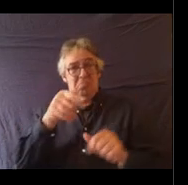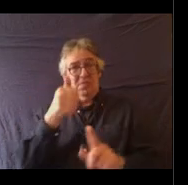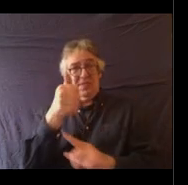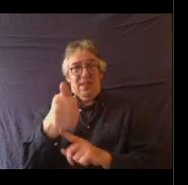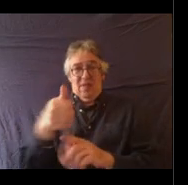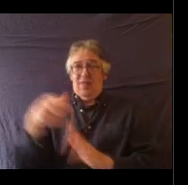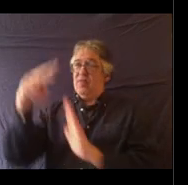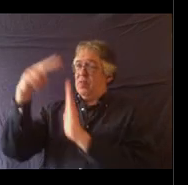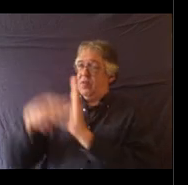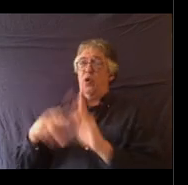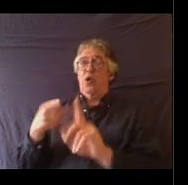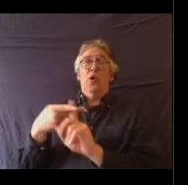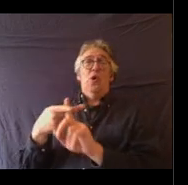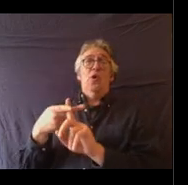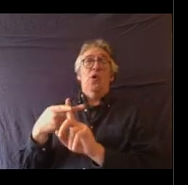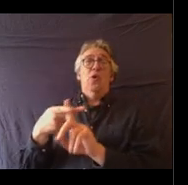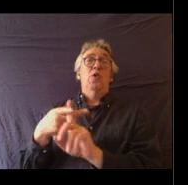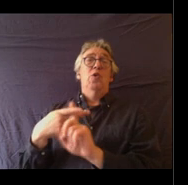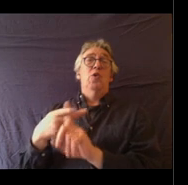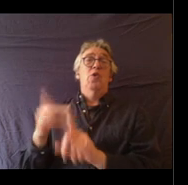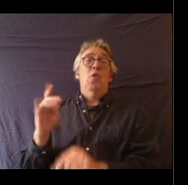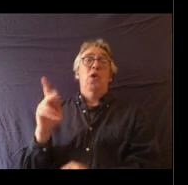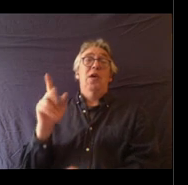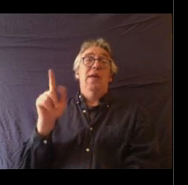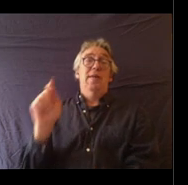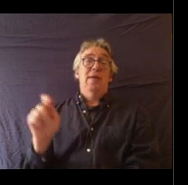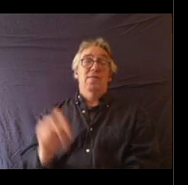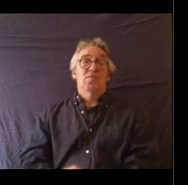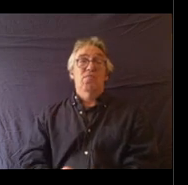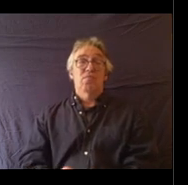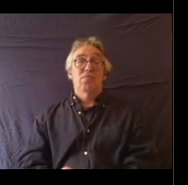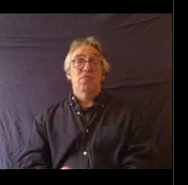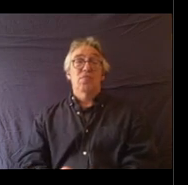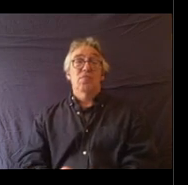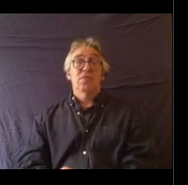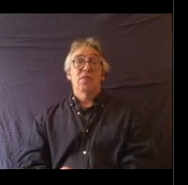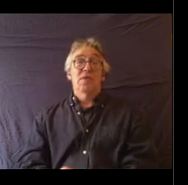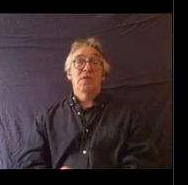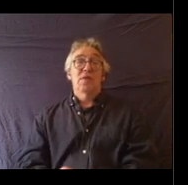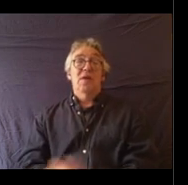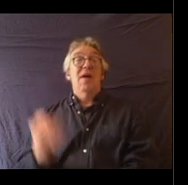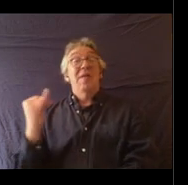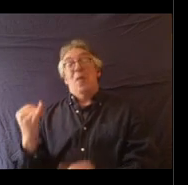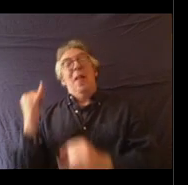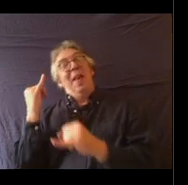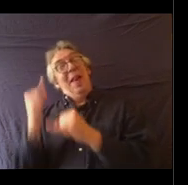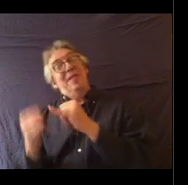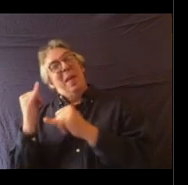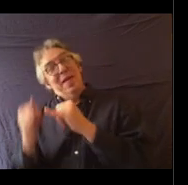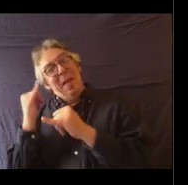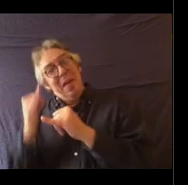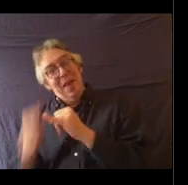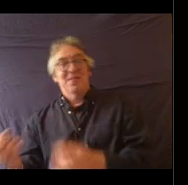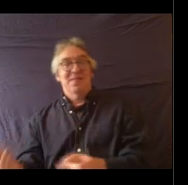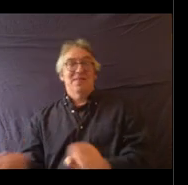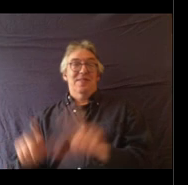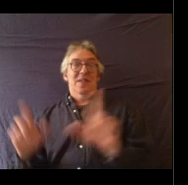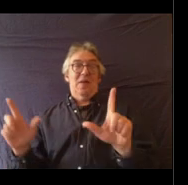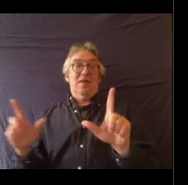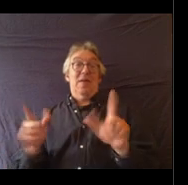in the toolkit. And I will finish with the last slide, which is to act now,